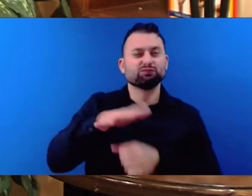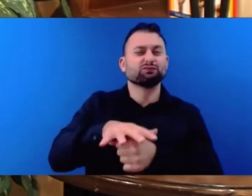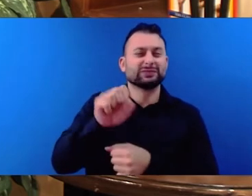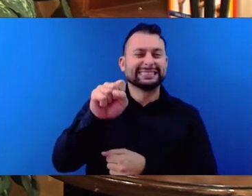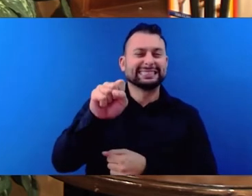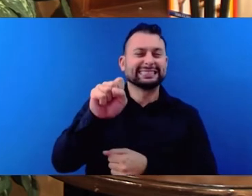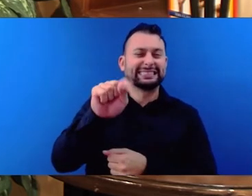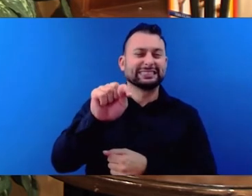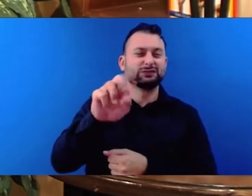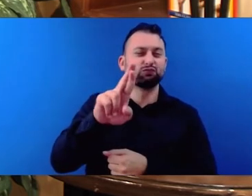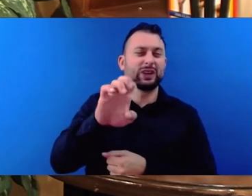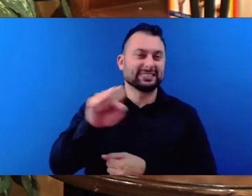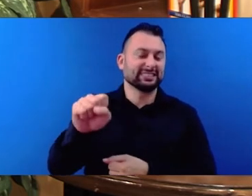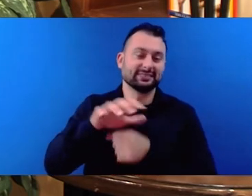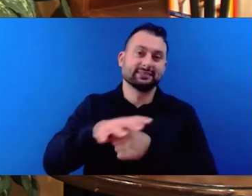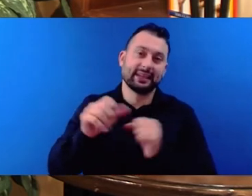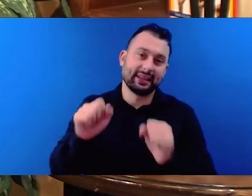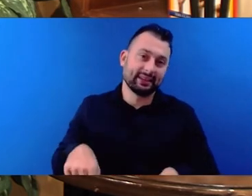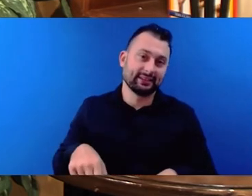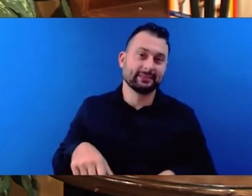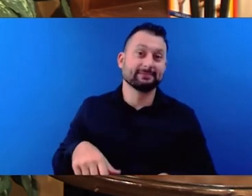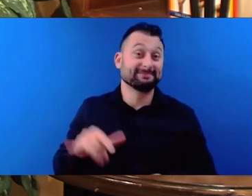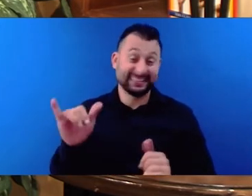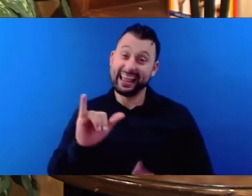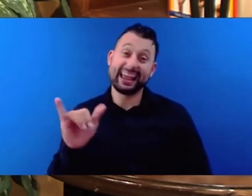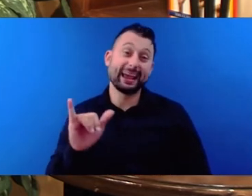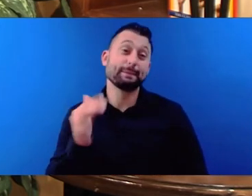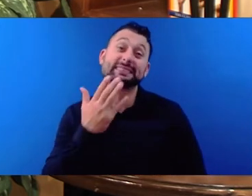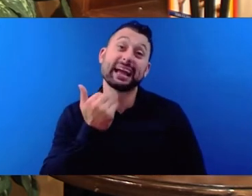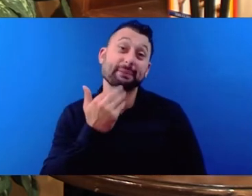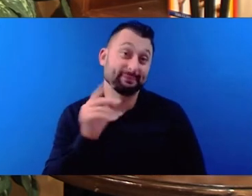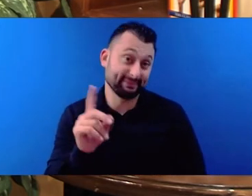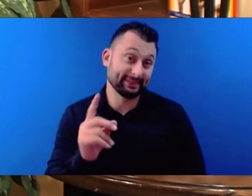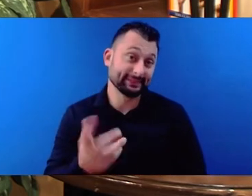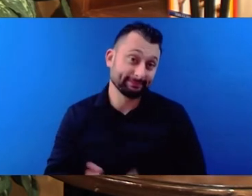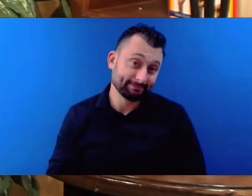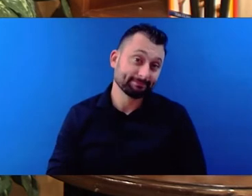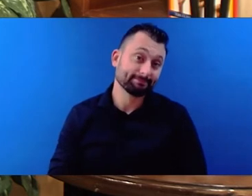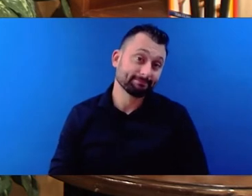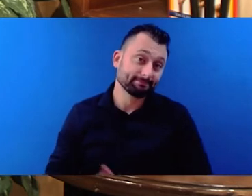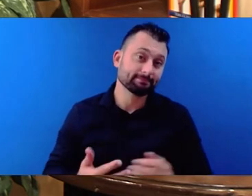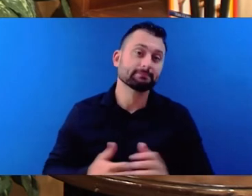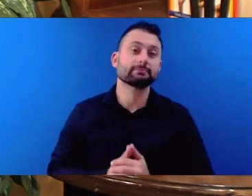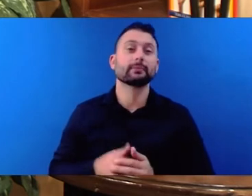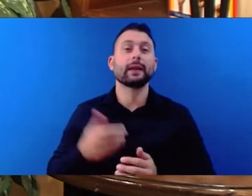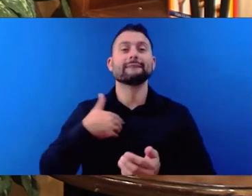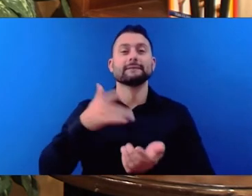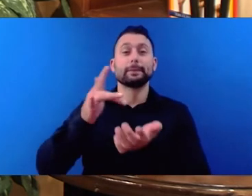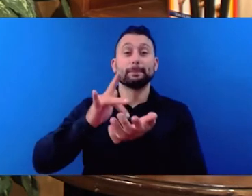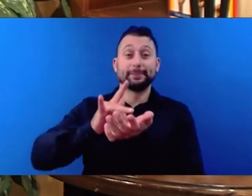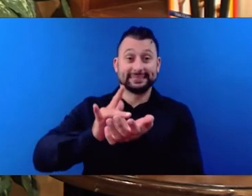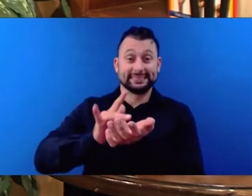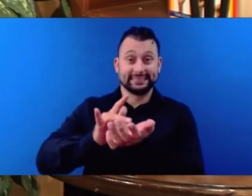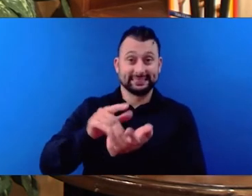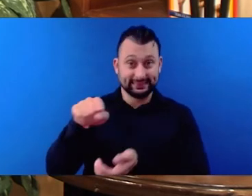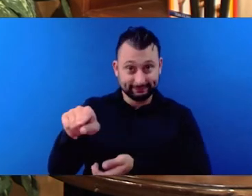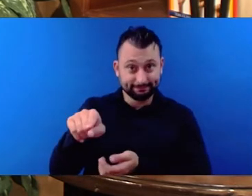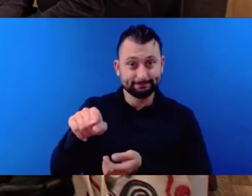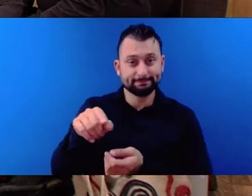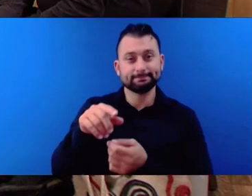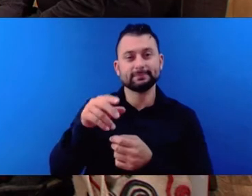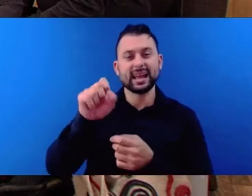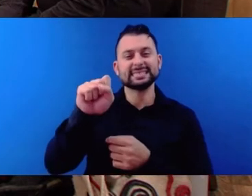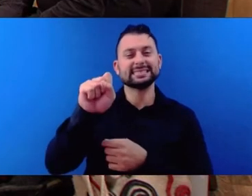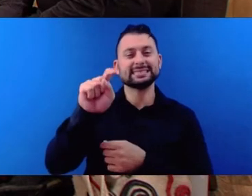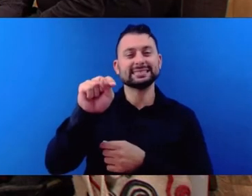medications, and the biggest one I'm talking about is steroids, can increase blood sugar levels as well.